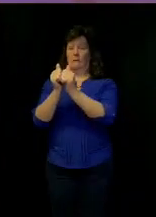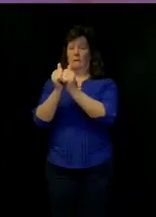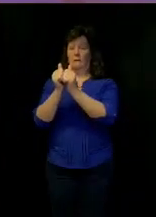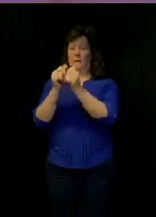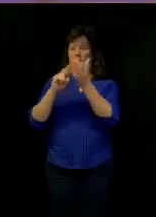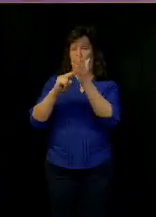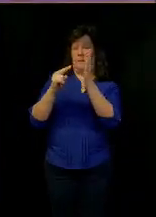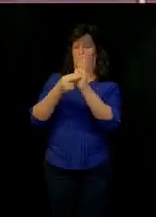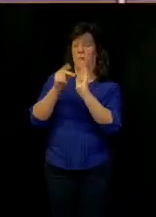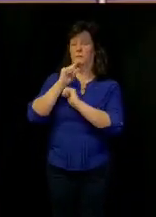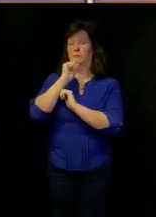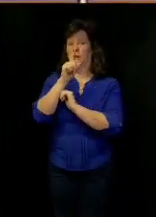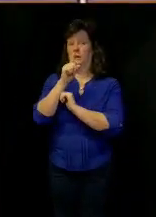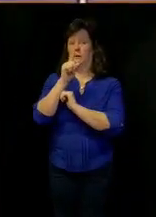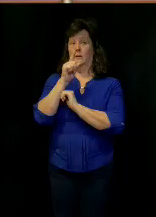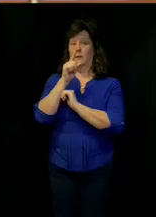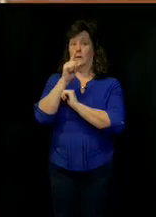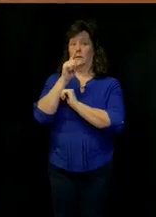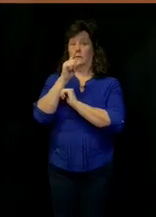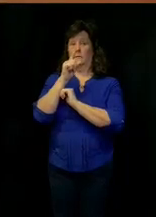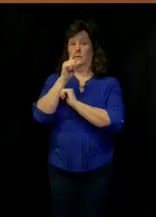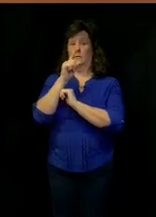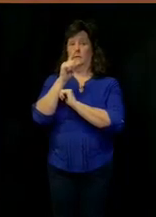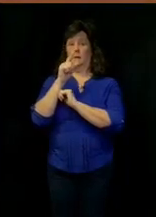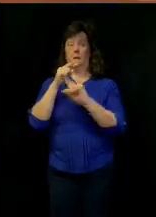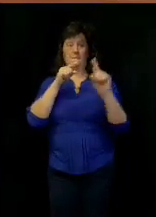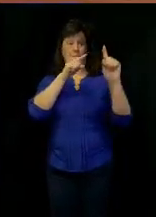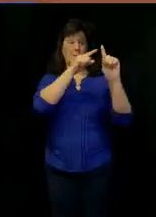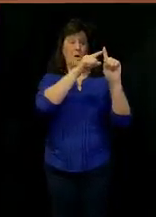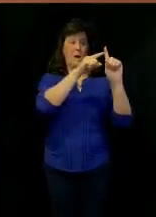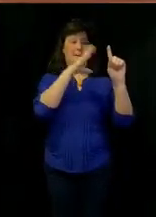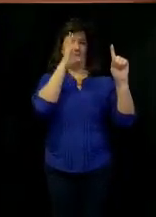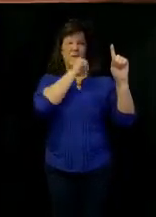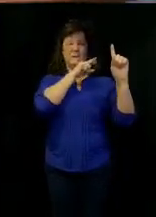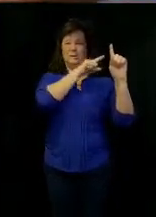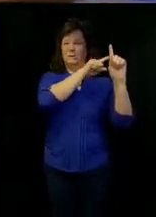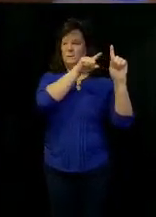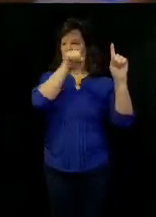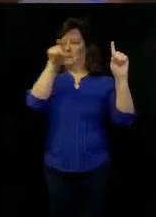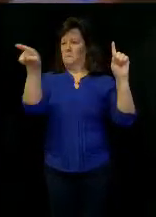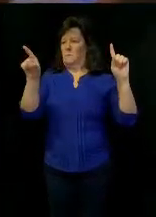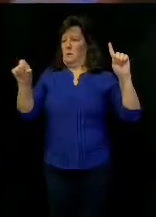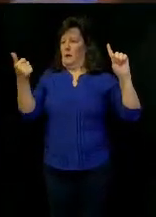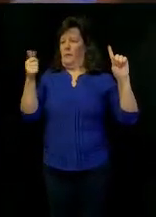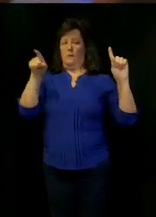this, to actually hit a totally different target than what you are designed to hit.